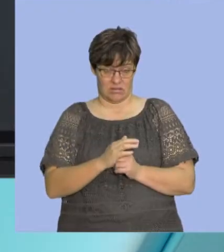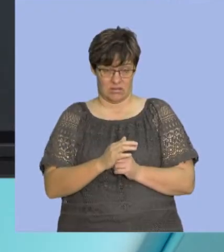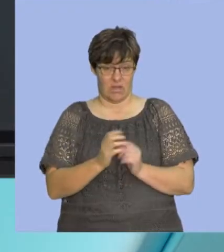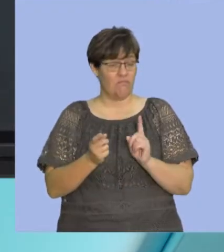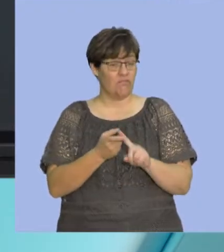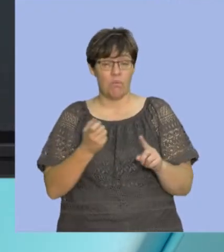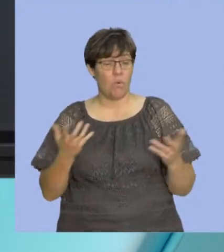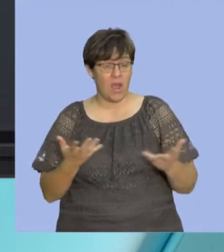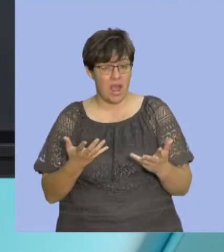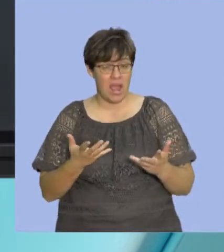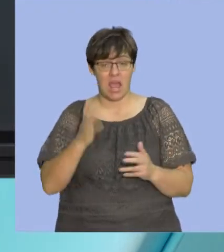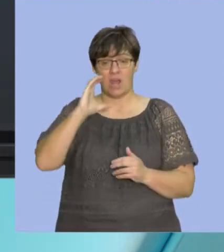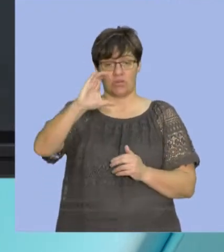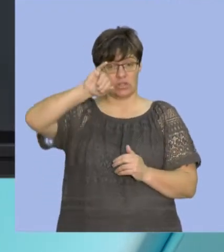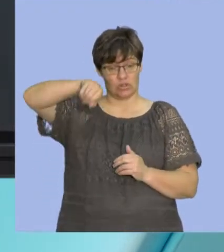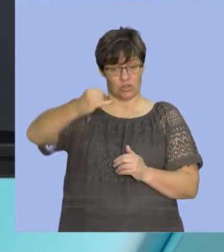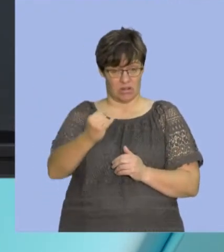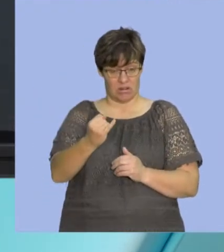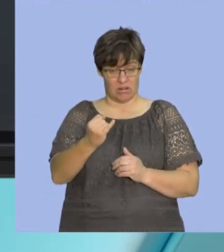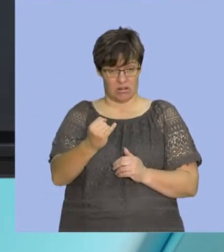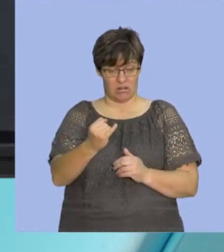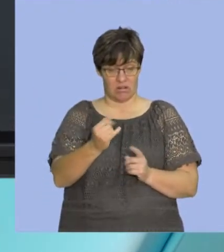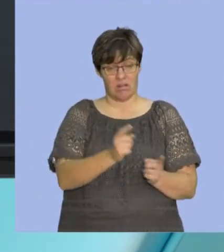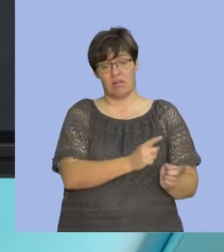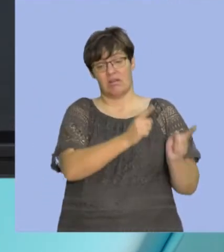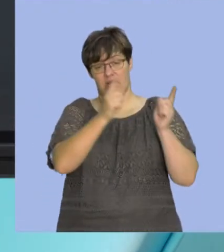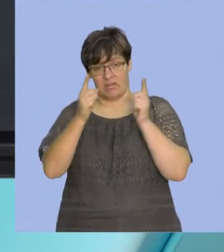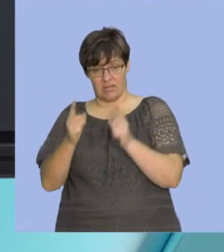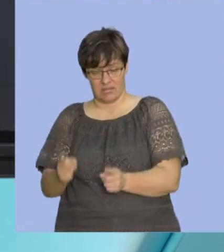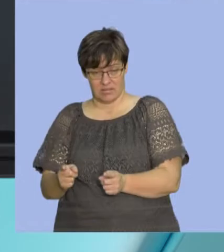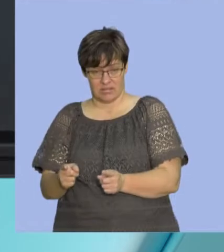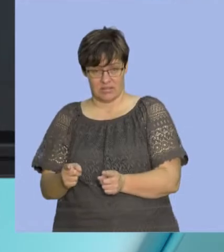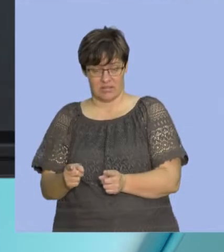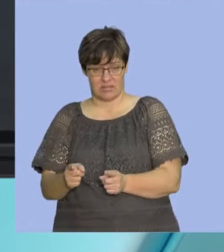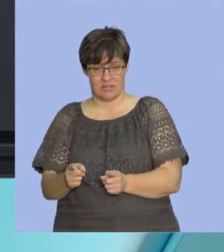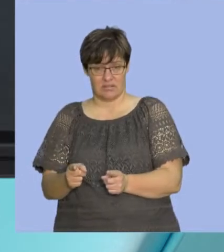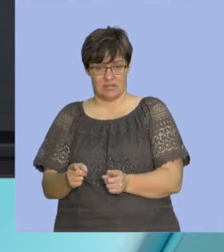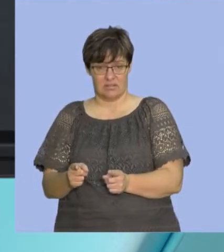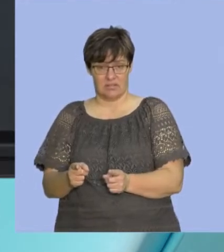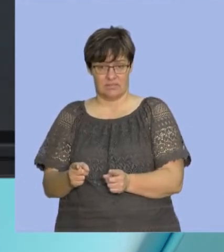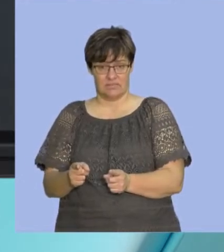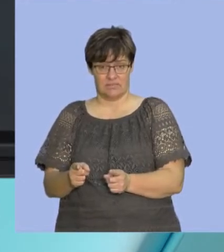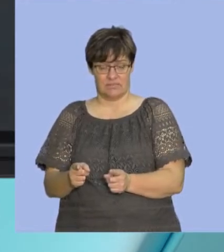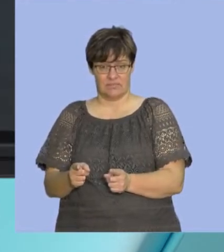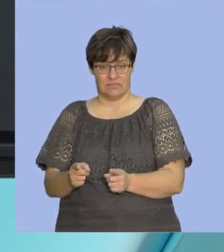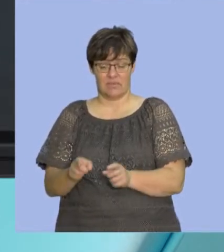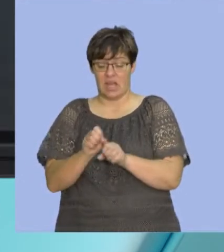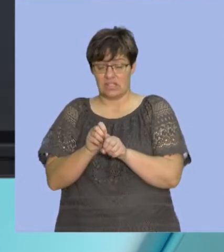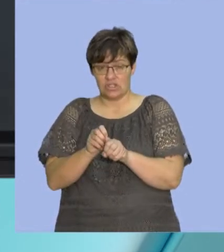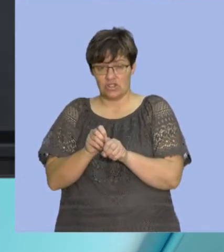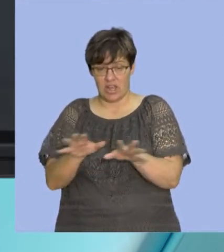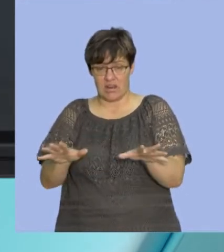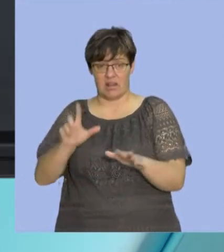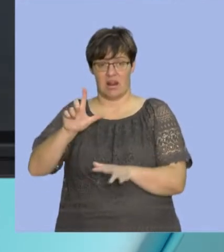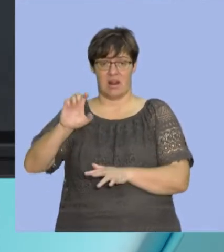From your creditors' journal, you're going to post to your general